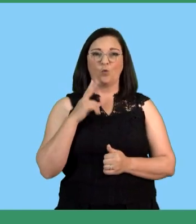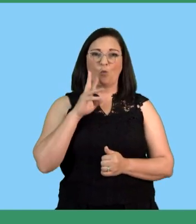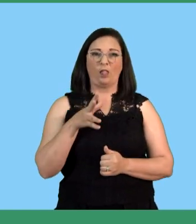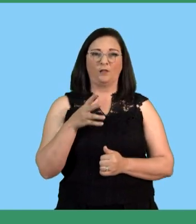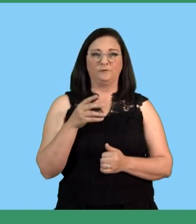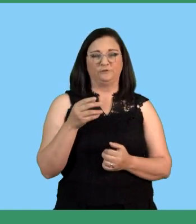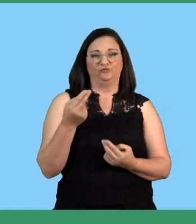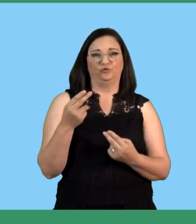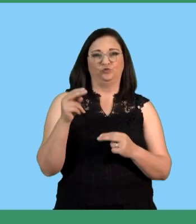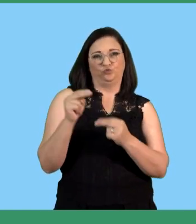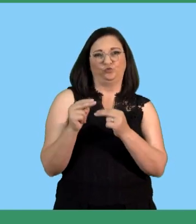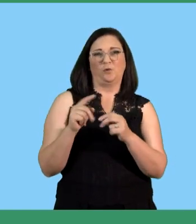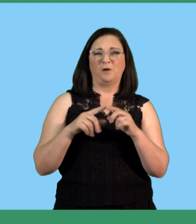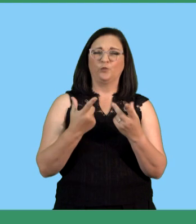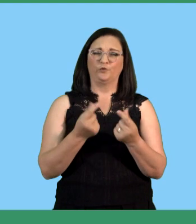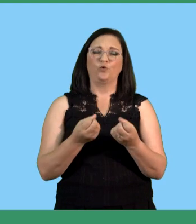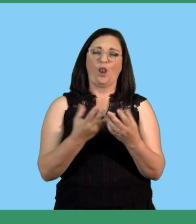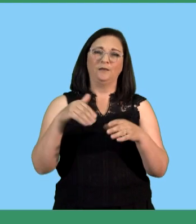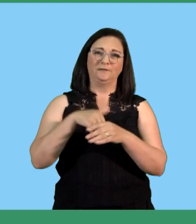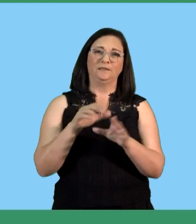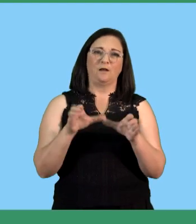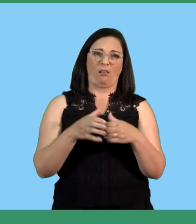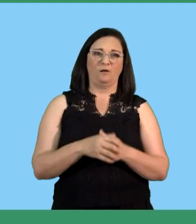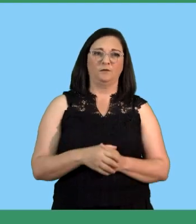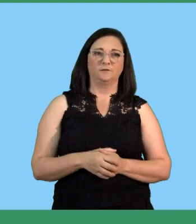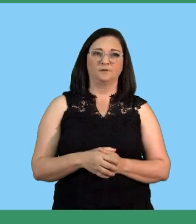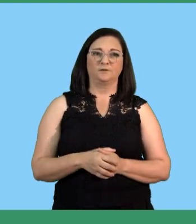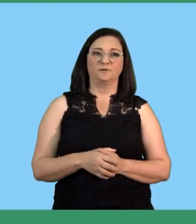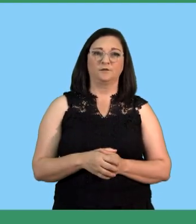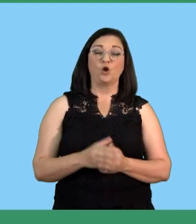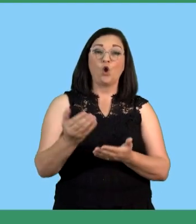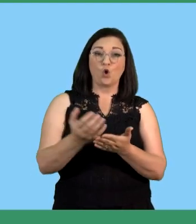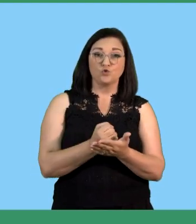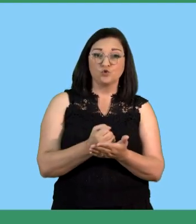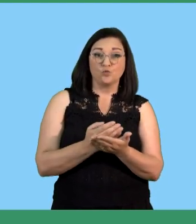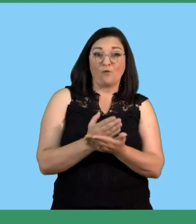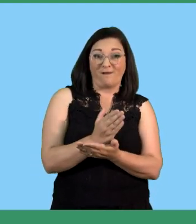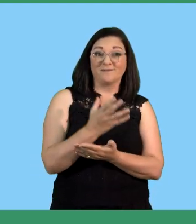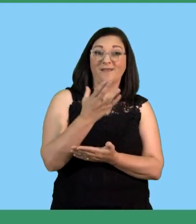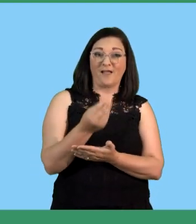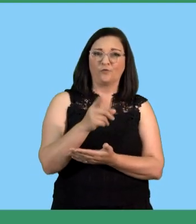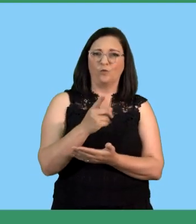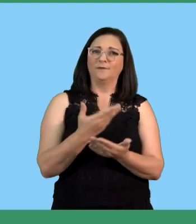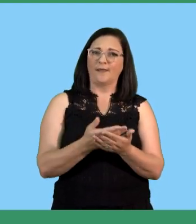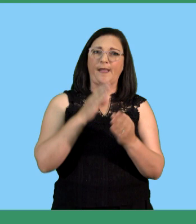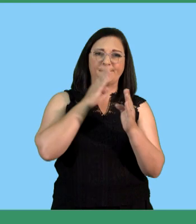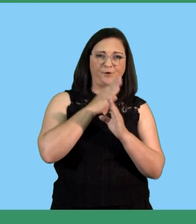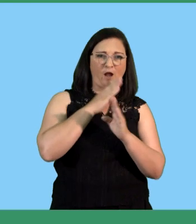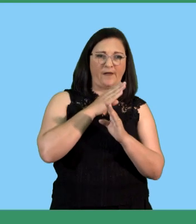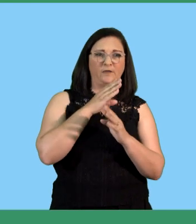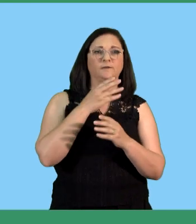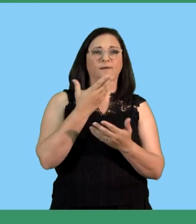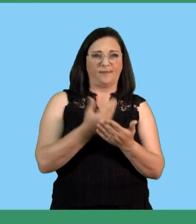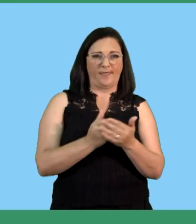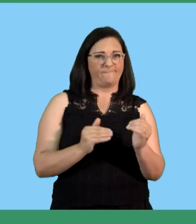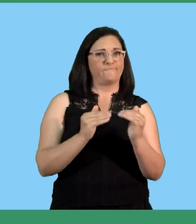because you do them a lot in classes. Right, so consumer rights, we've got the right to choose, privacy and